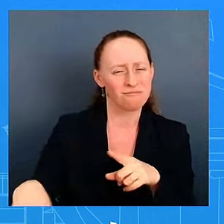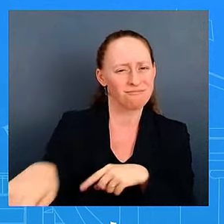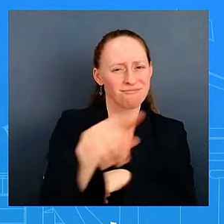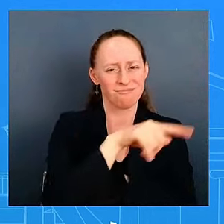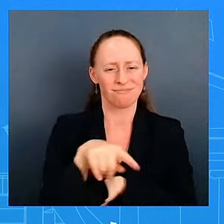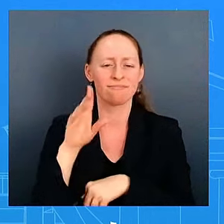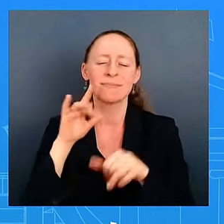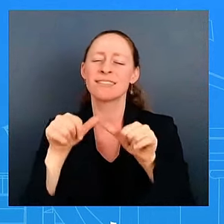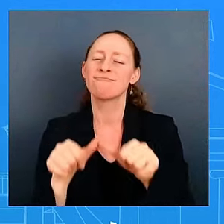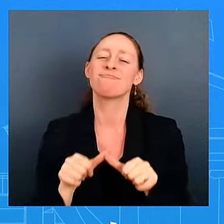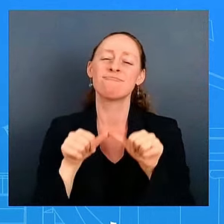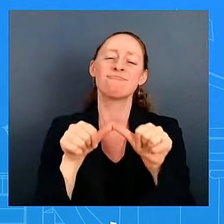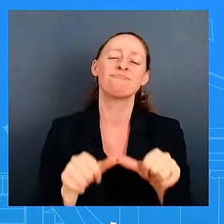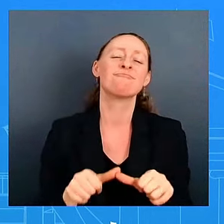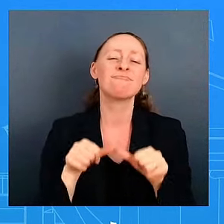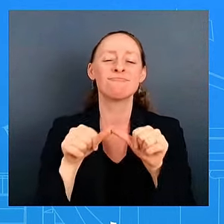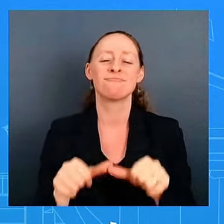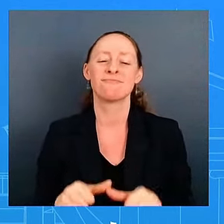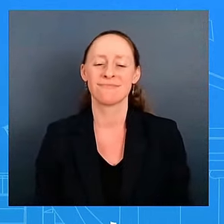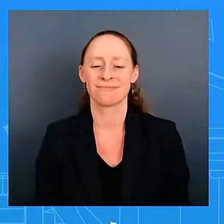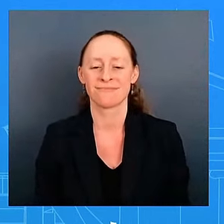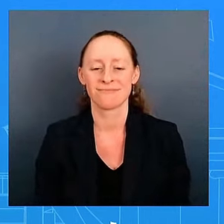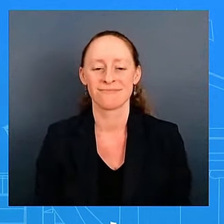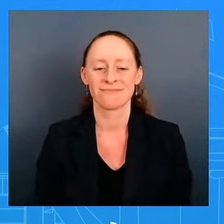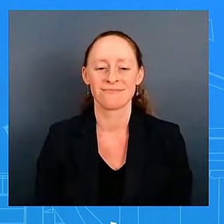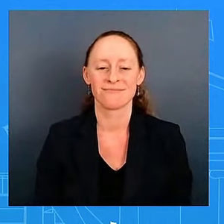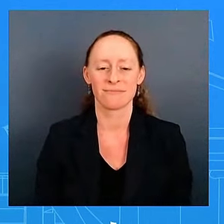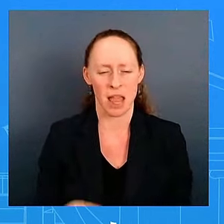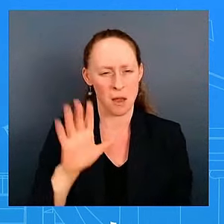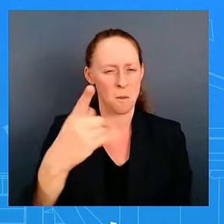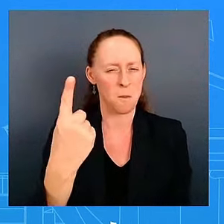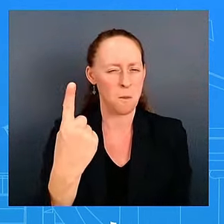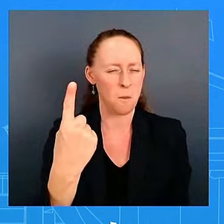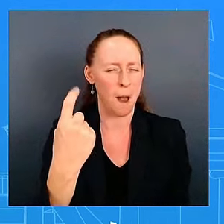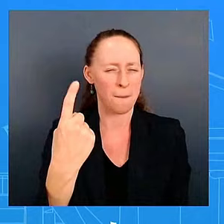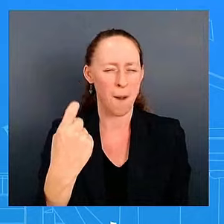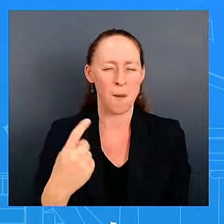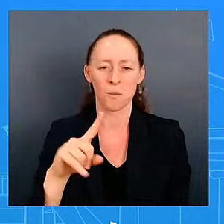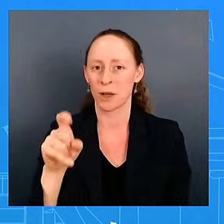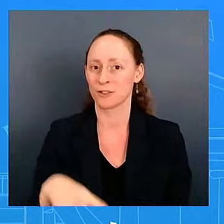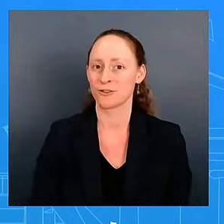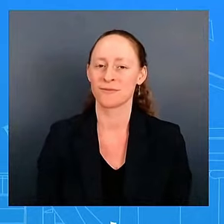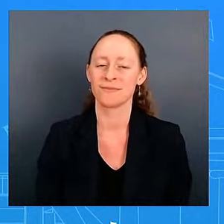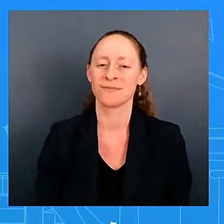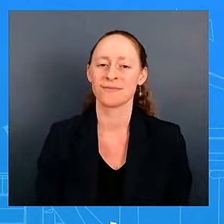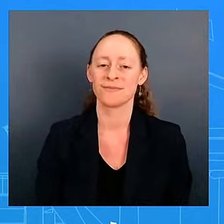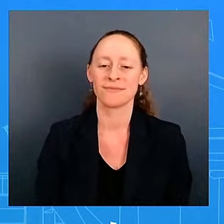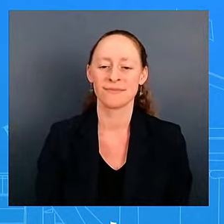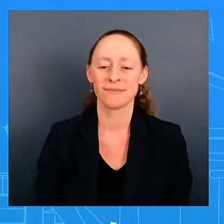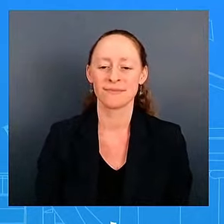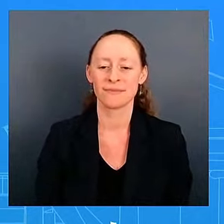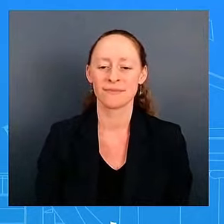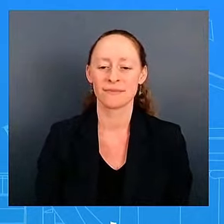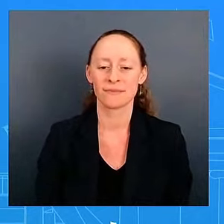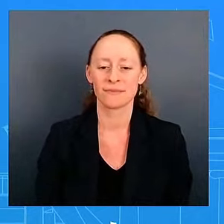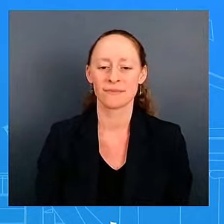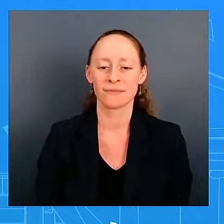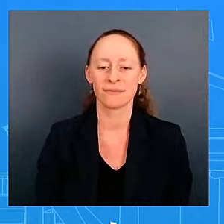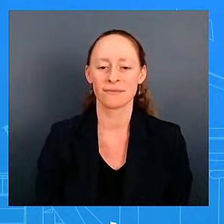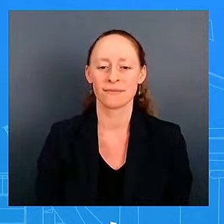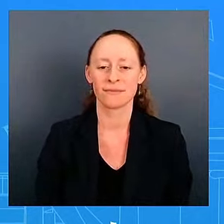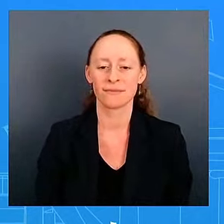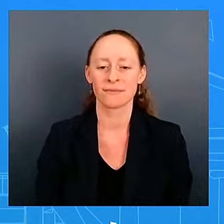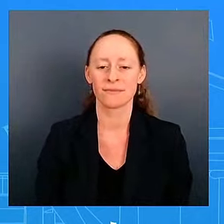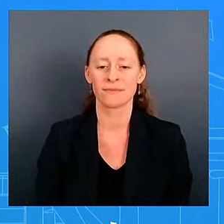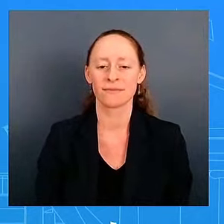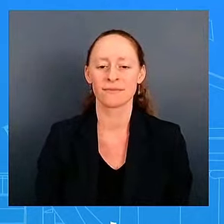to do. All right, I think I can take one more. Go ahead, Aria. Thank you so much. So we've seen the president like being on the ground more,